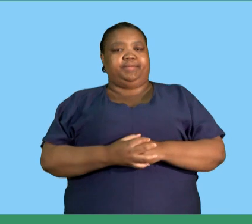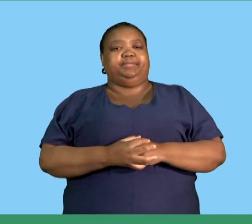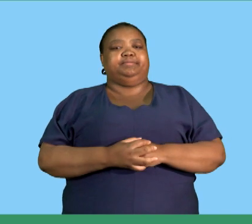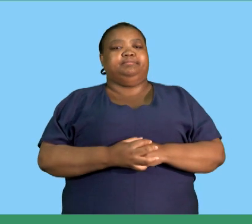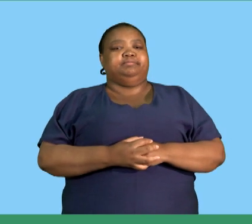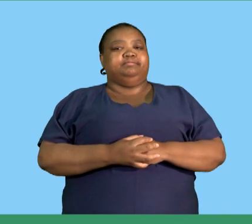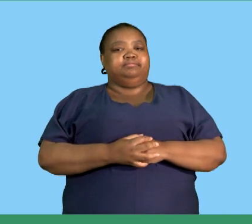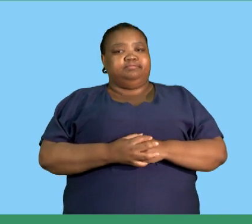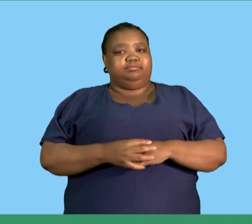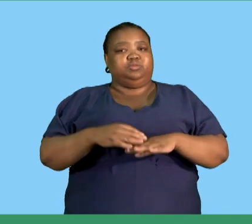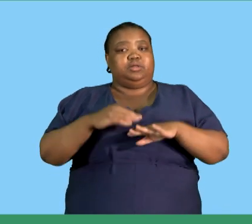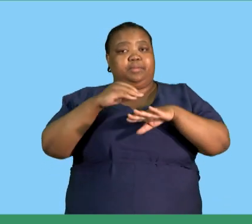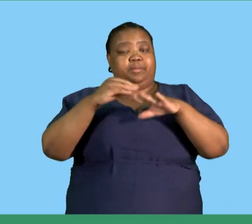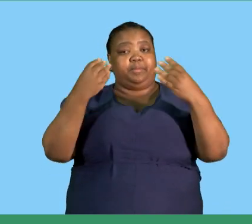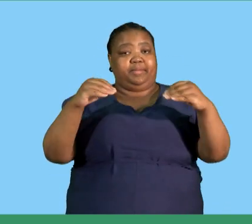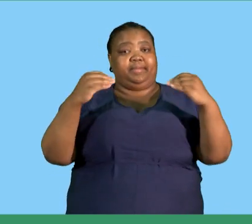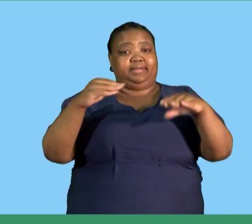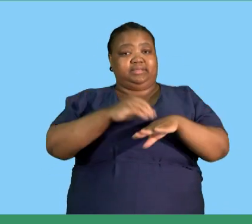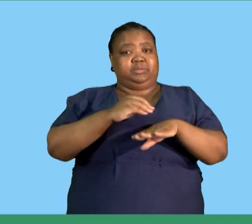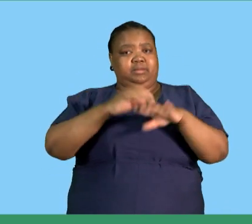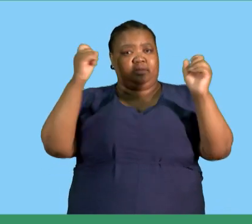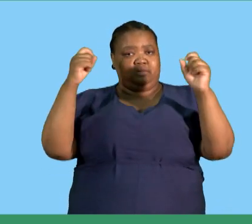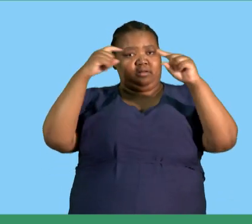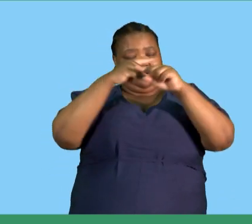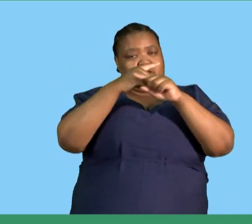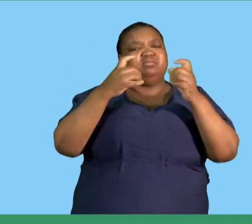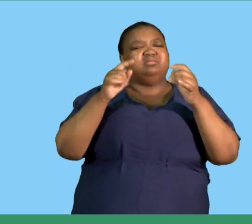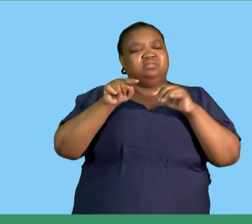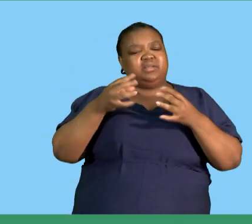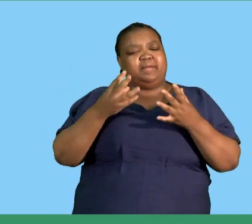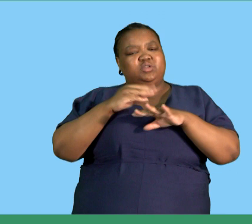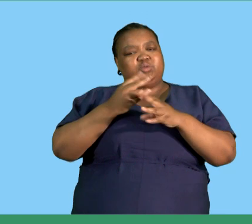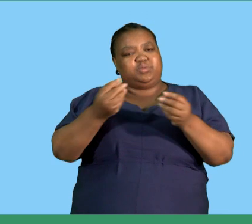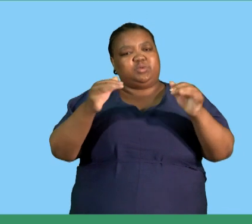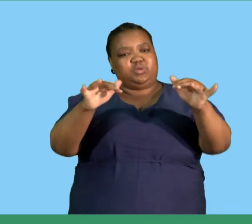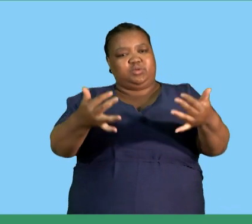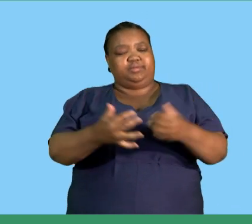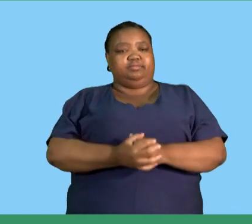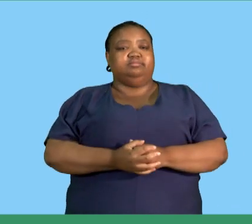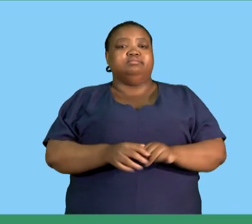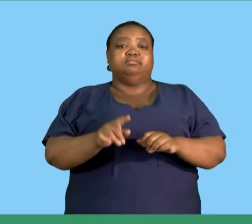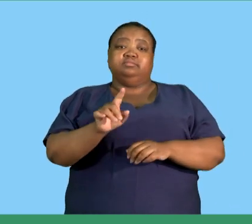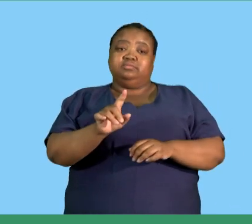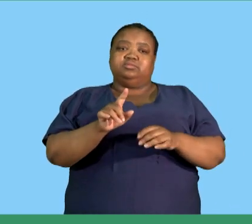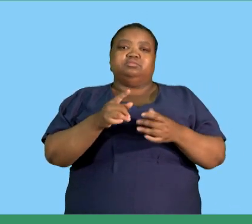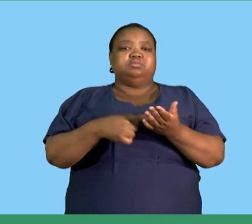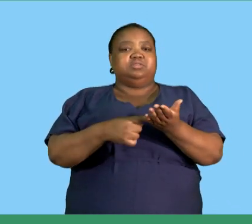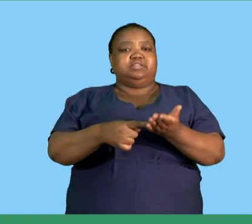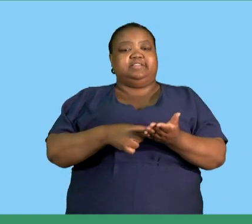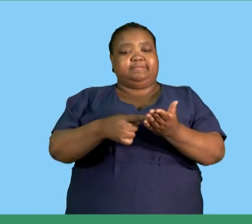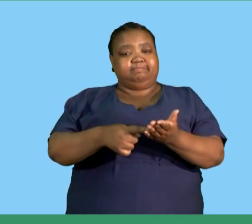above-mentioned problem-solving techniques, to solve the complex business problems. You should be able to discuss